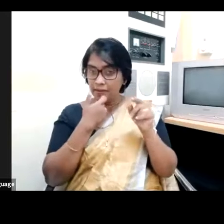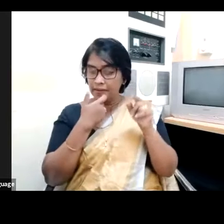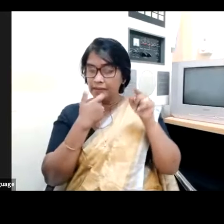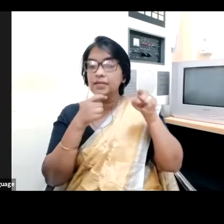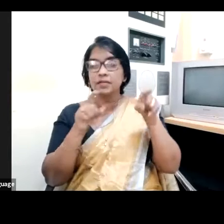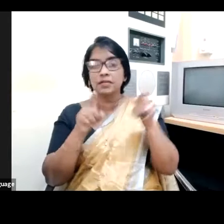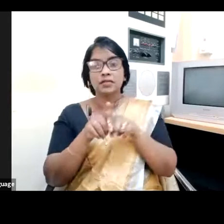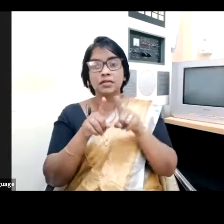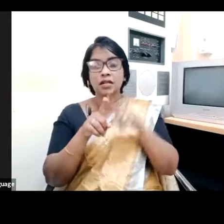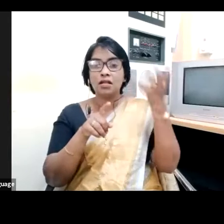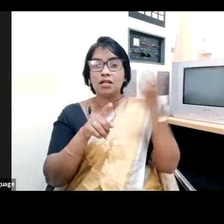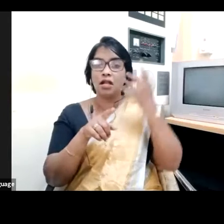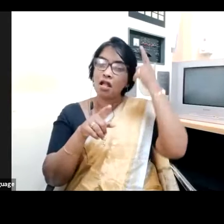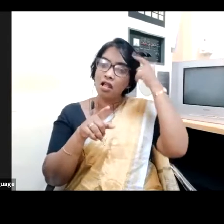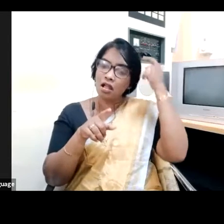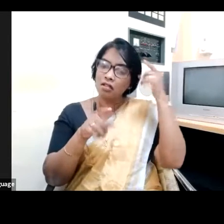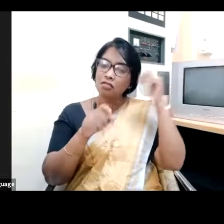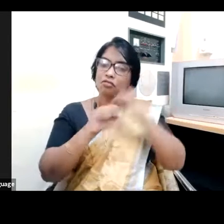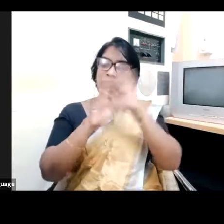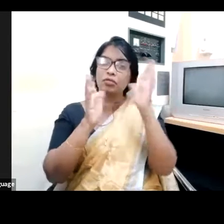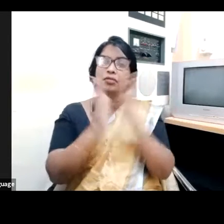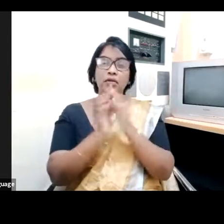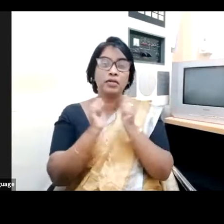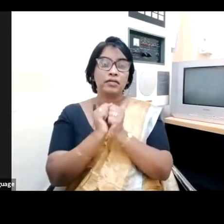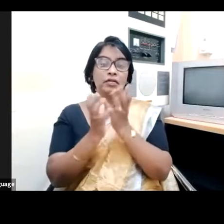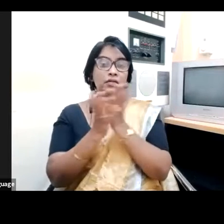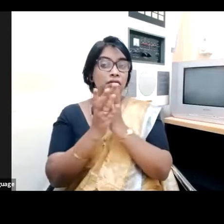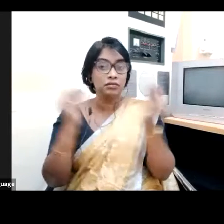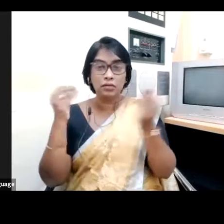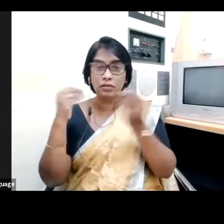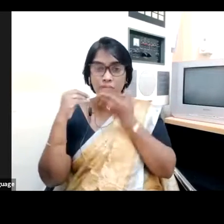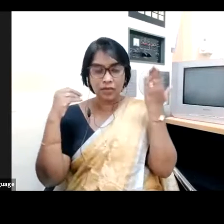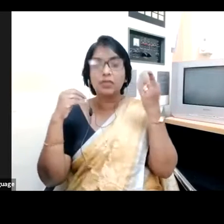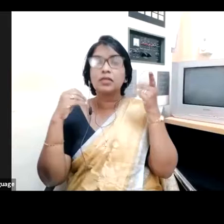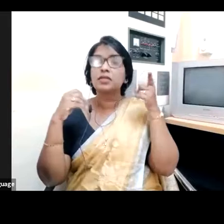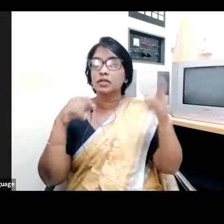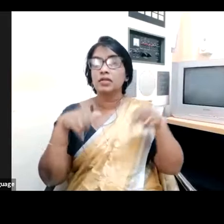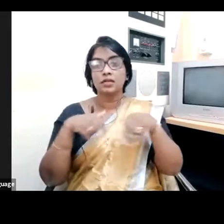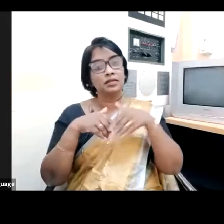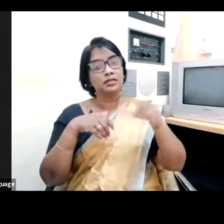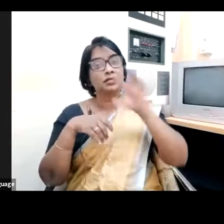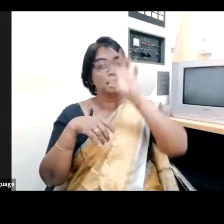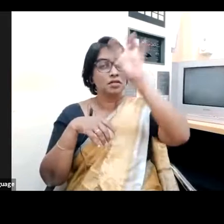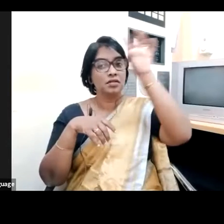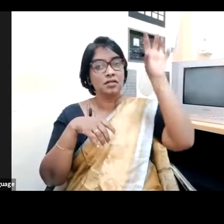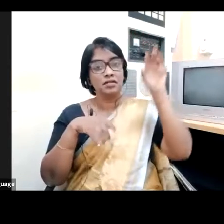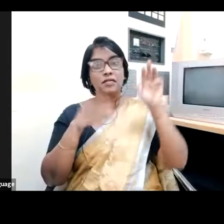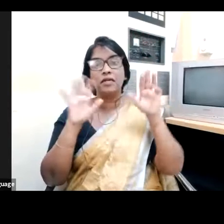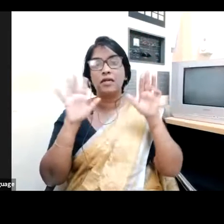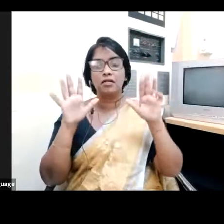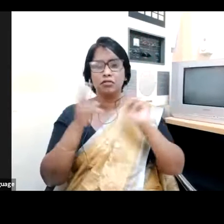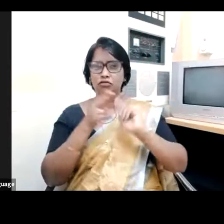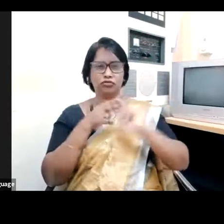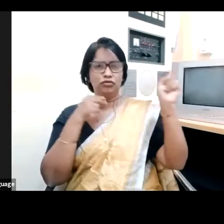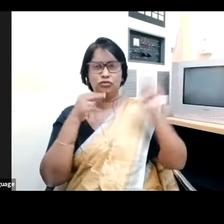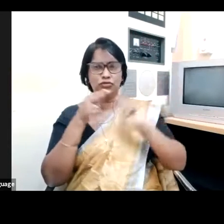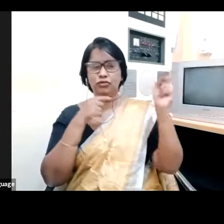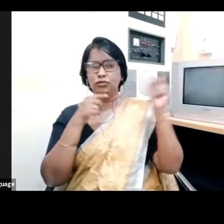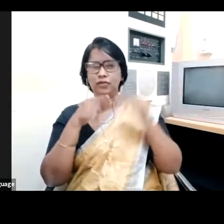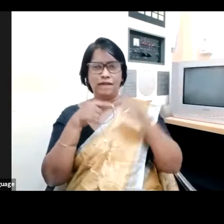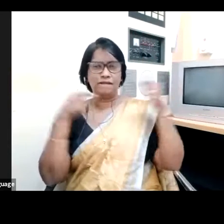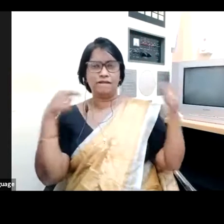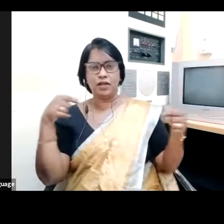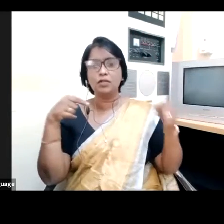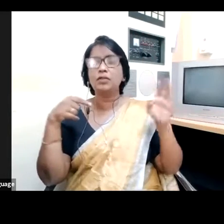already 9 countries objecting to that. Now, I can tell you, there is no business in a destroyed